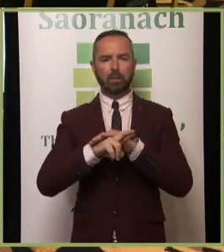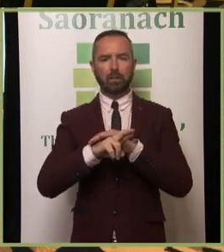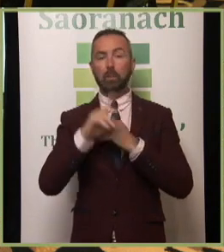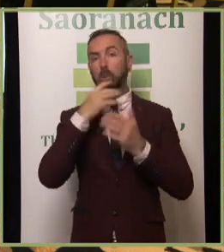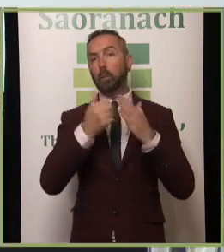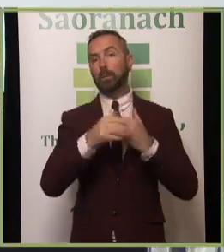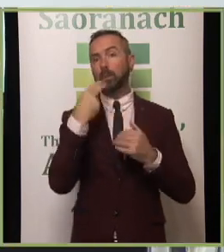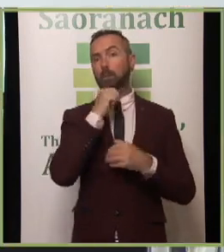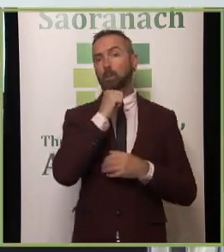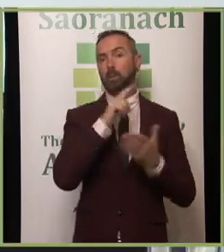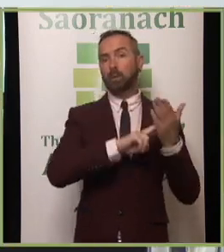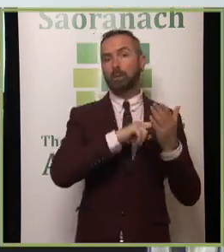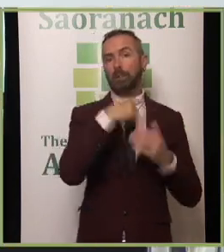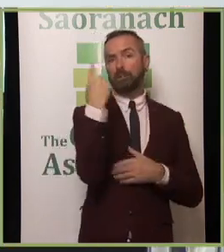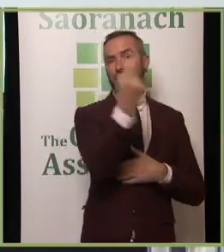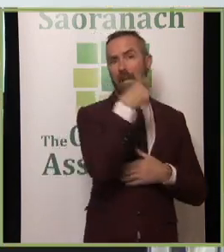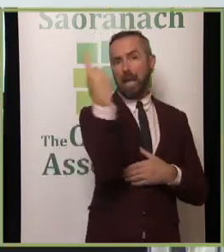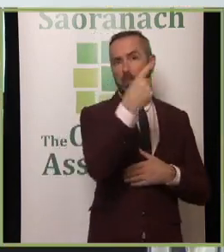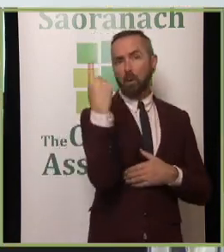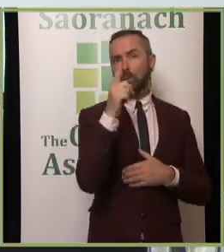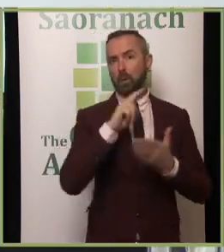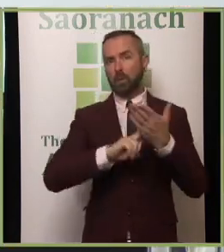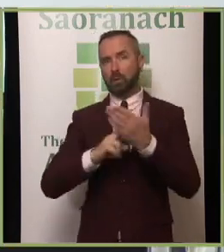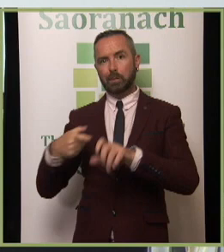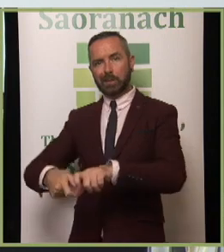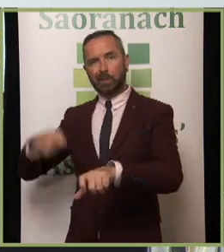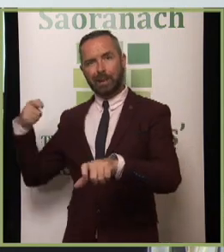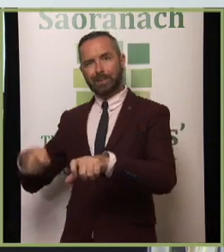my chainsaw.